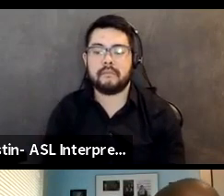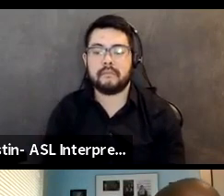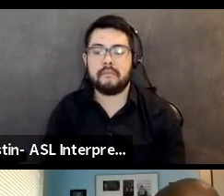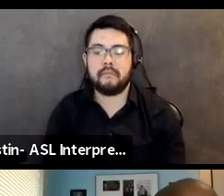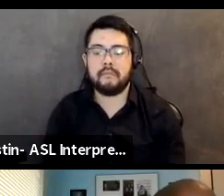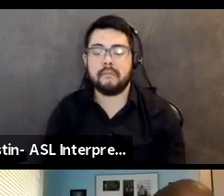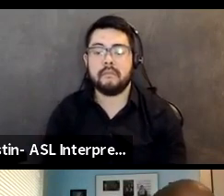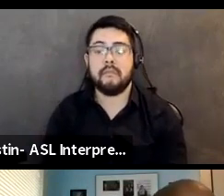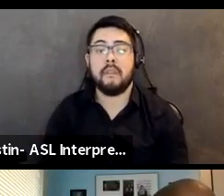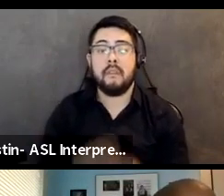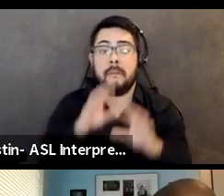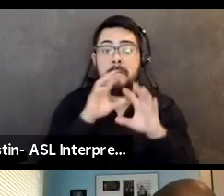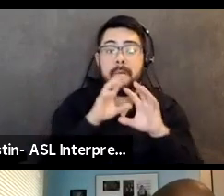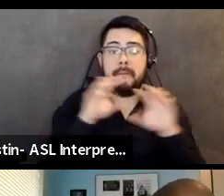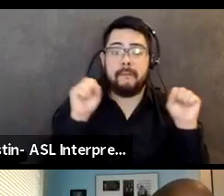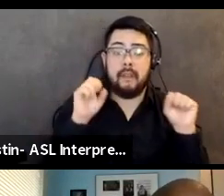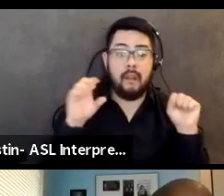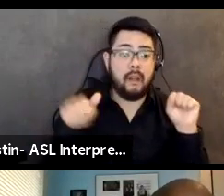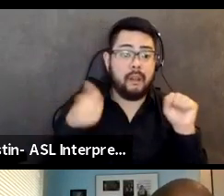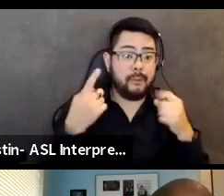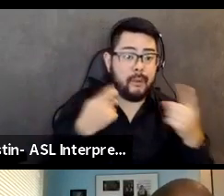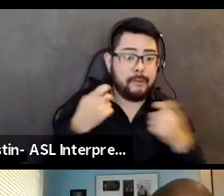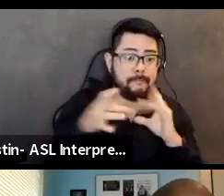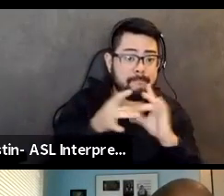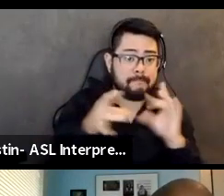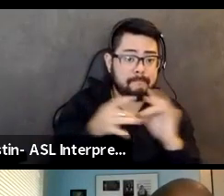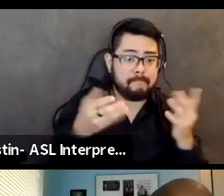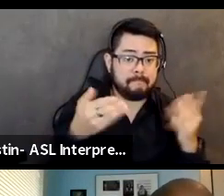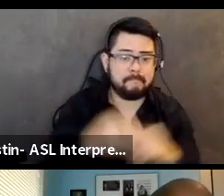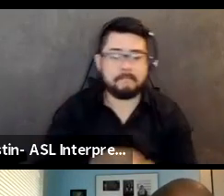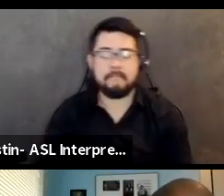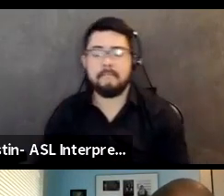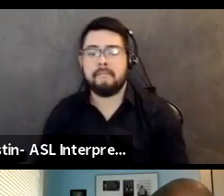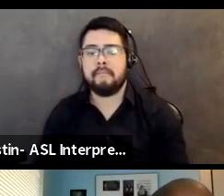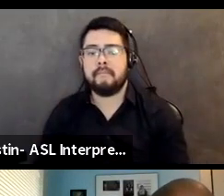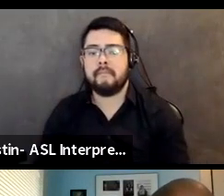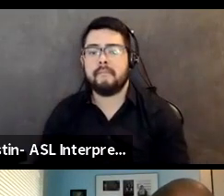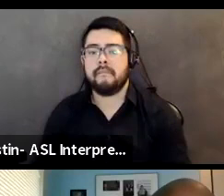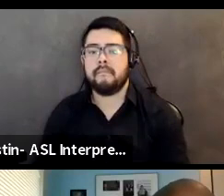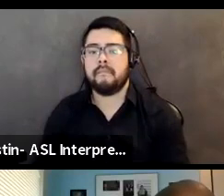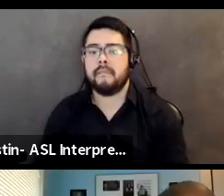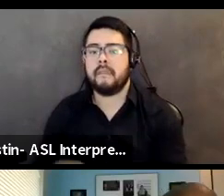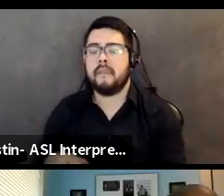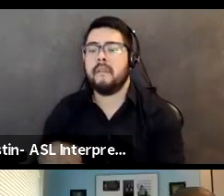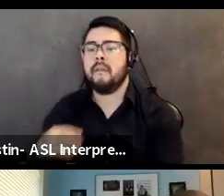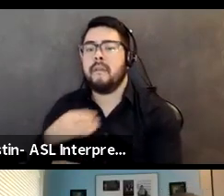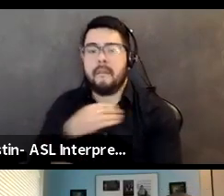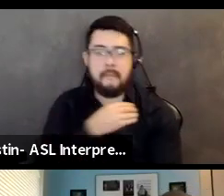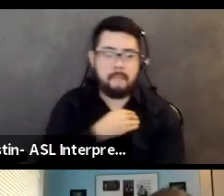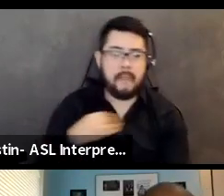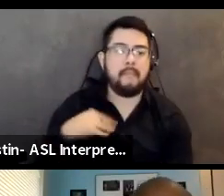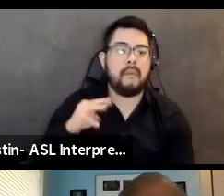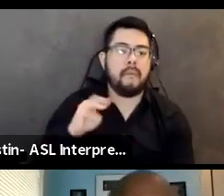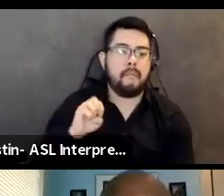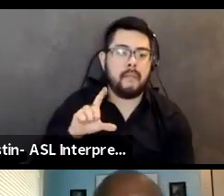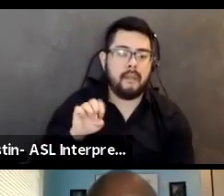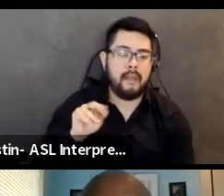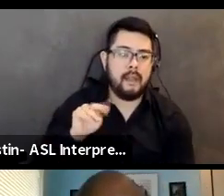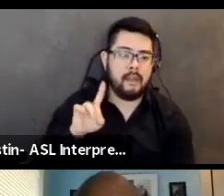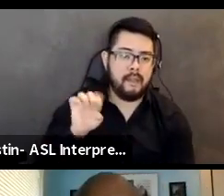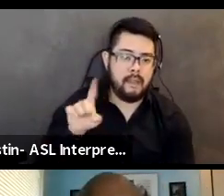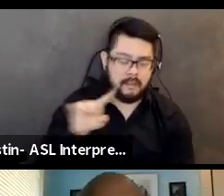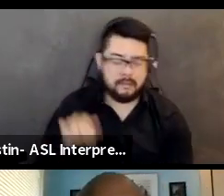any other questions or comments i have a couple of questions okay